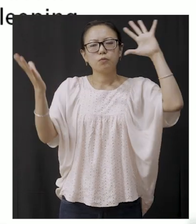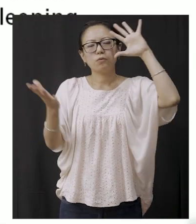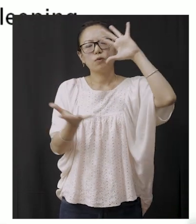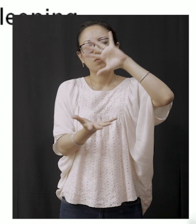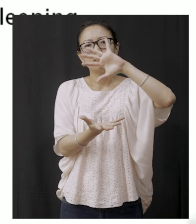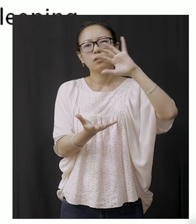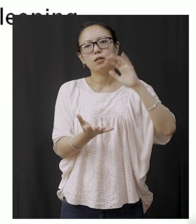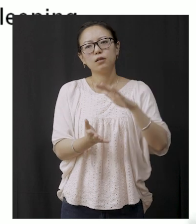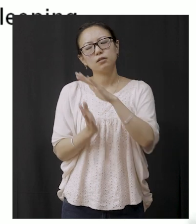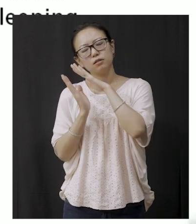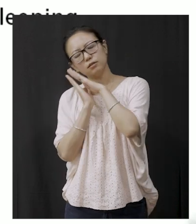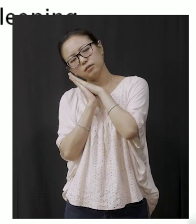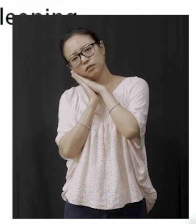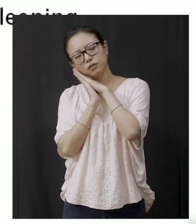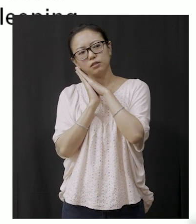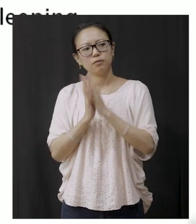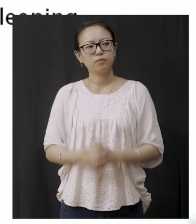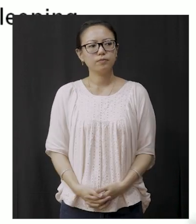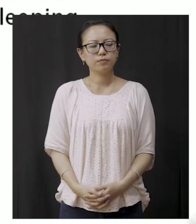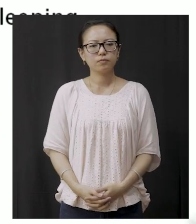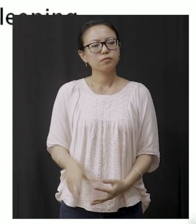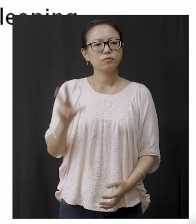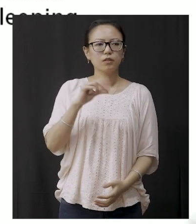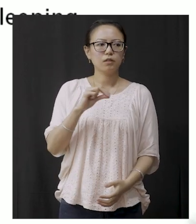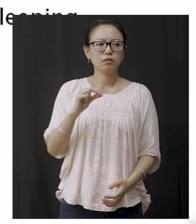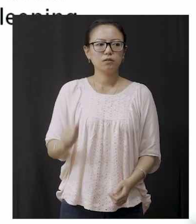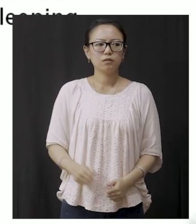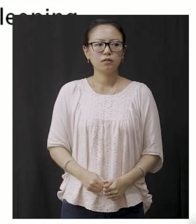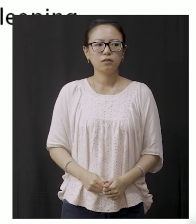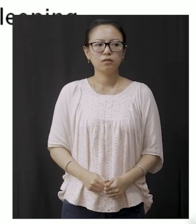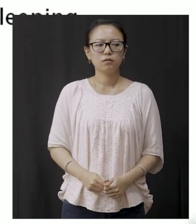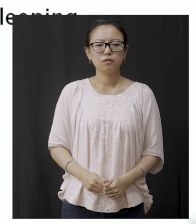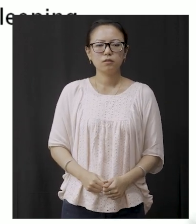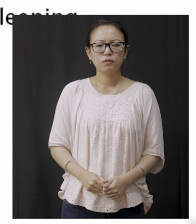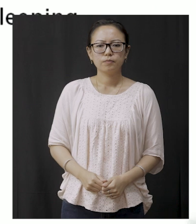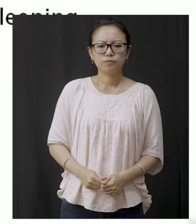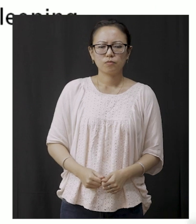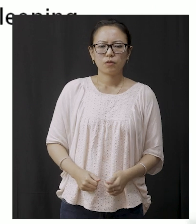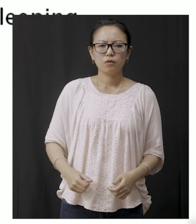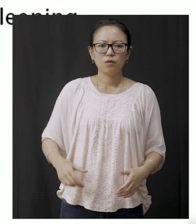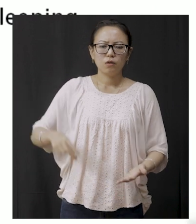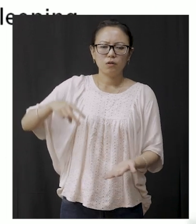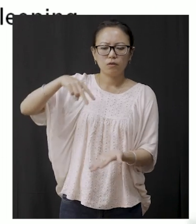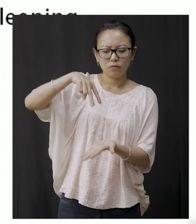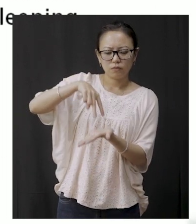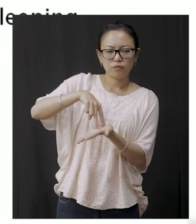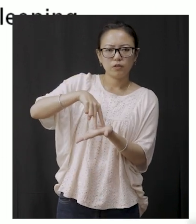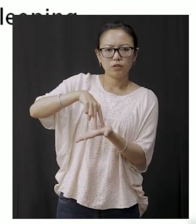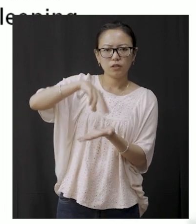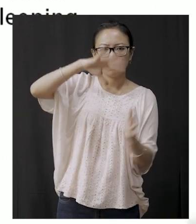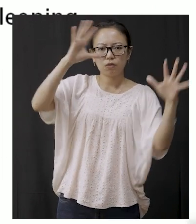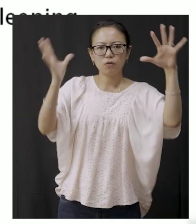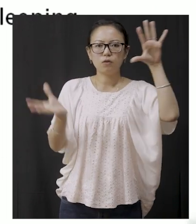heads in the sky, the tall trees watch. The clouds go by. When